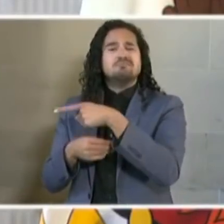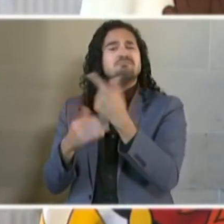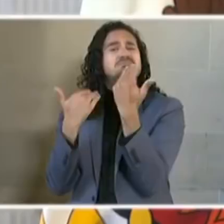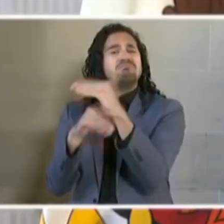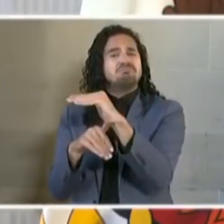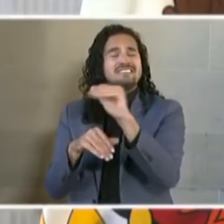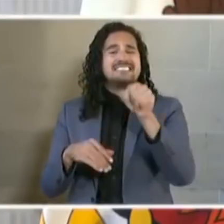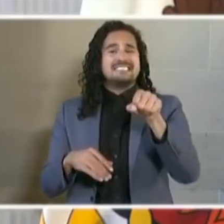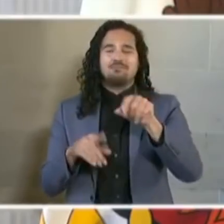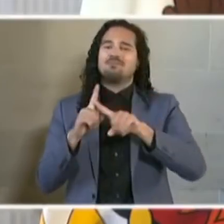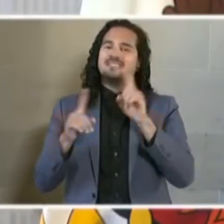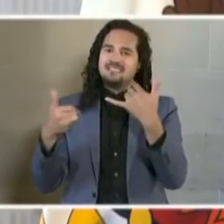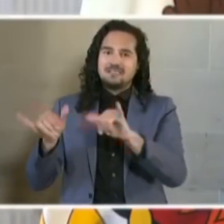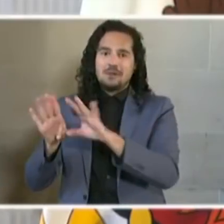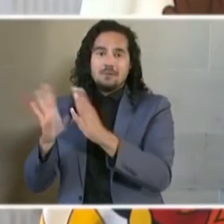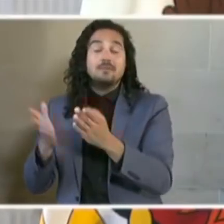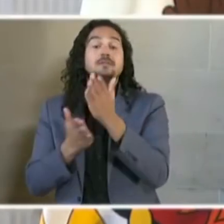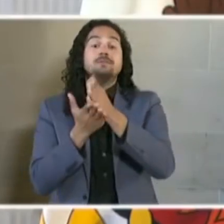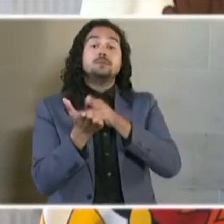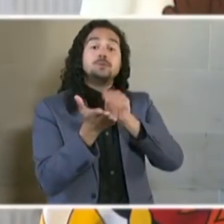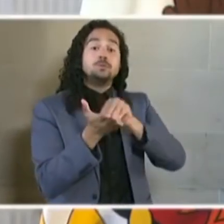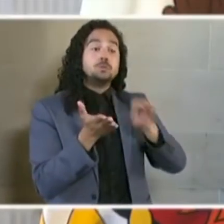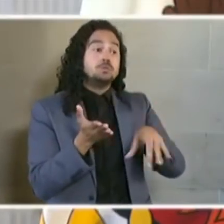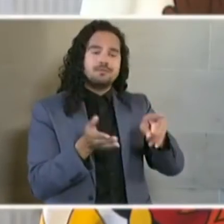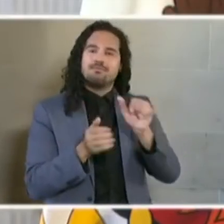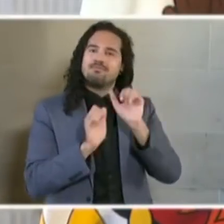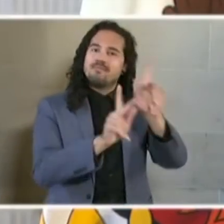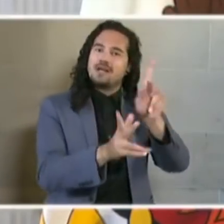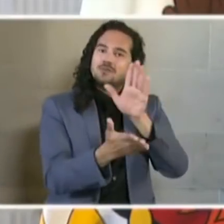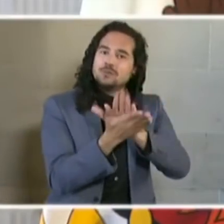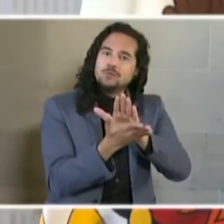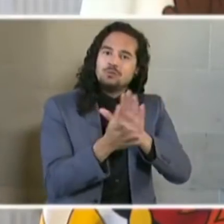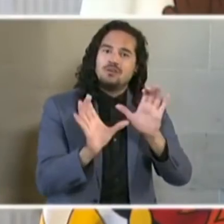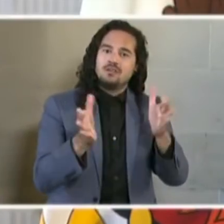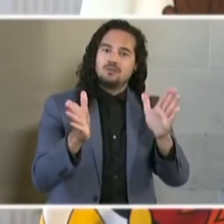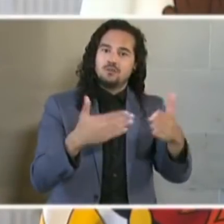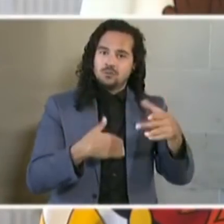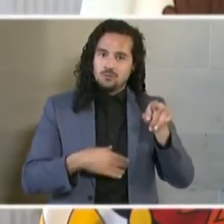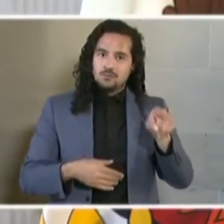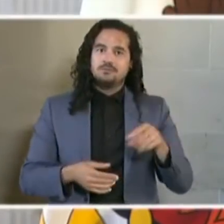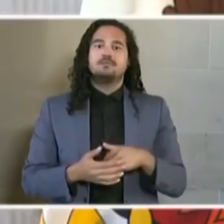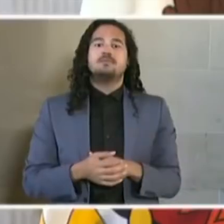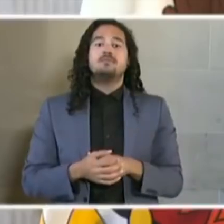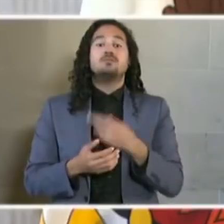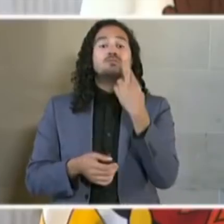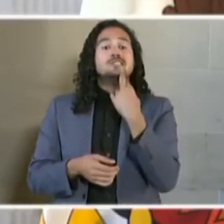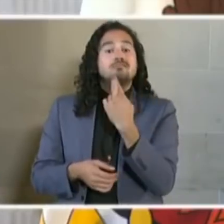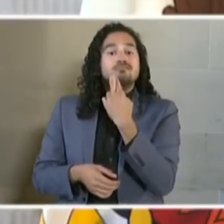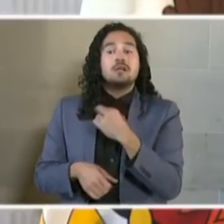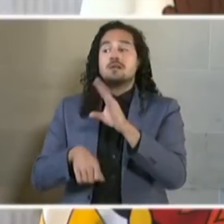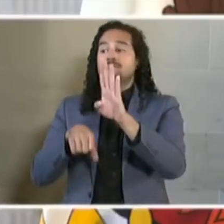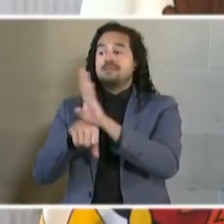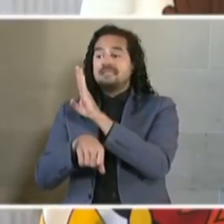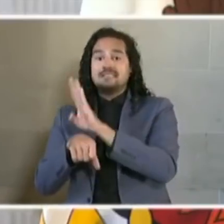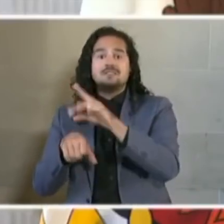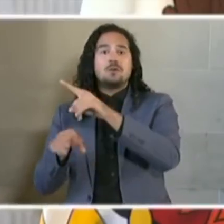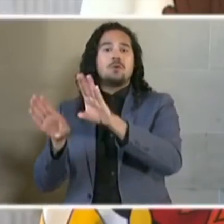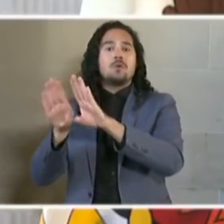returning to in-learning classroom, indoor dining occurring, and playgrounds being